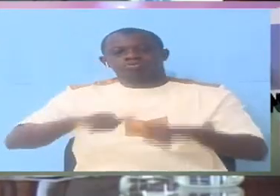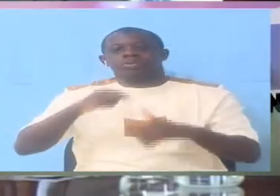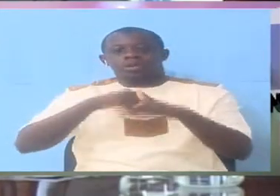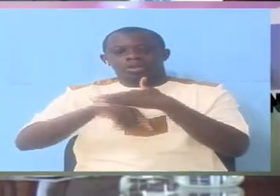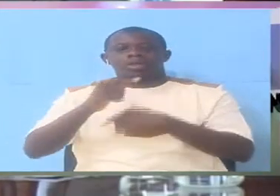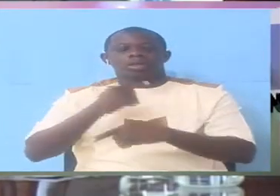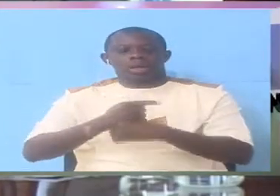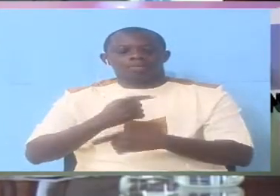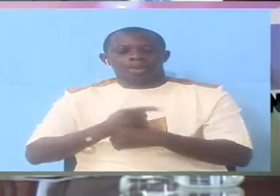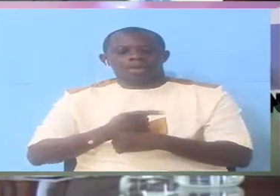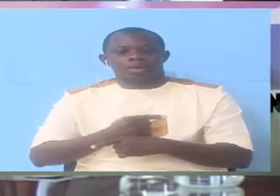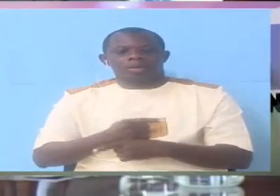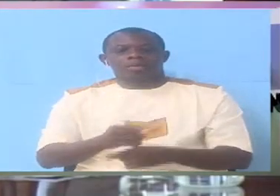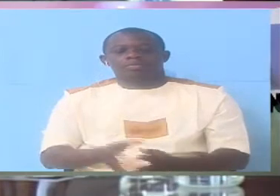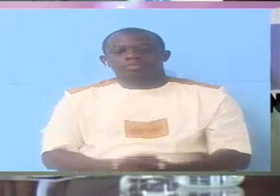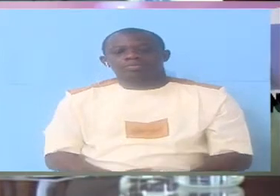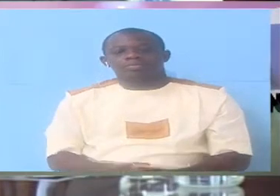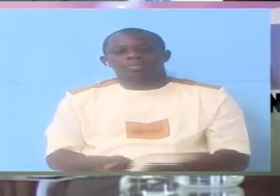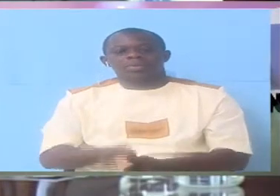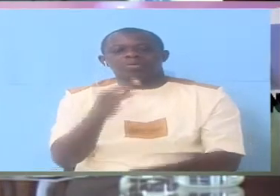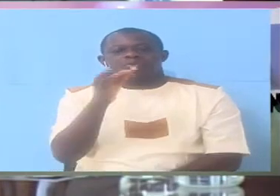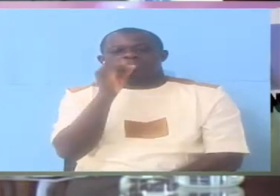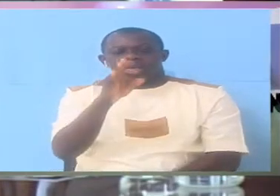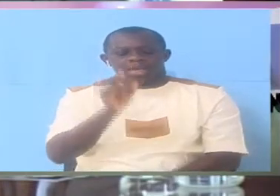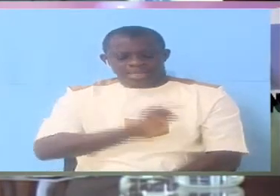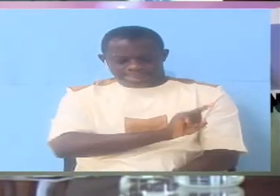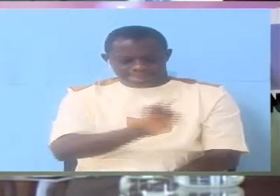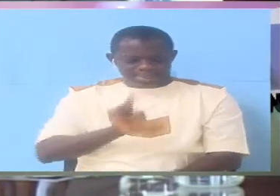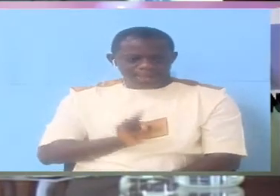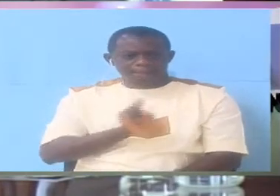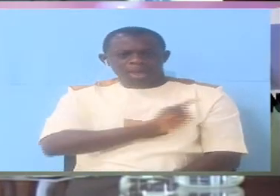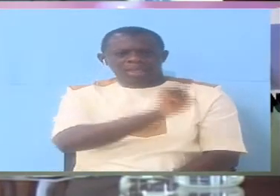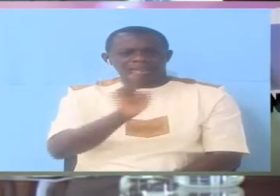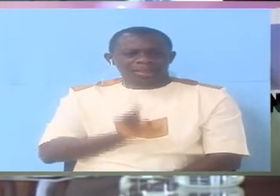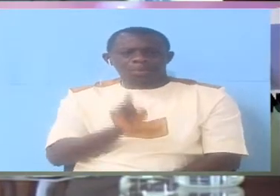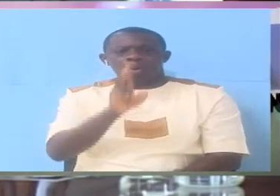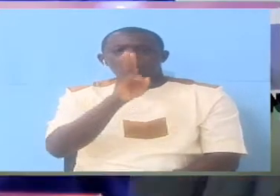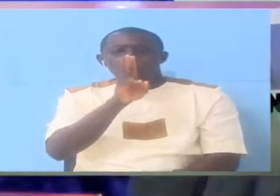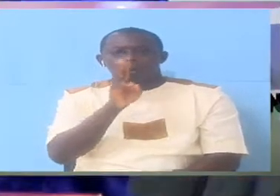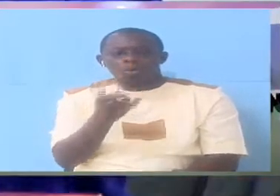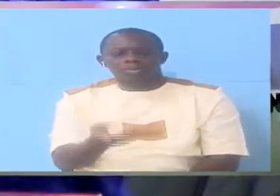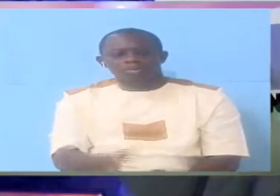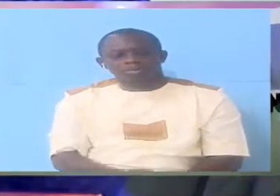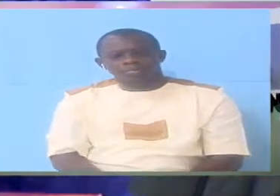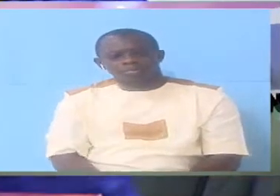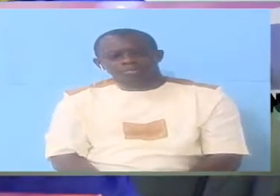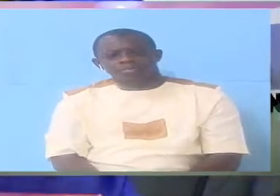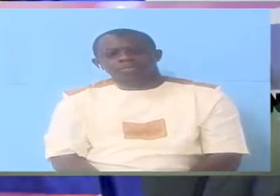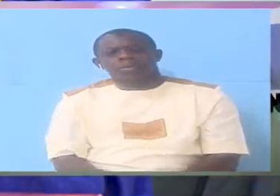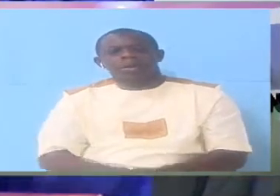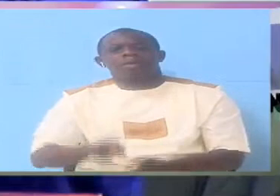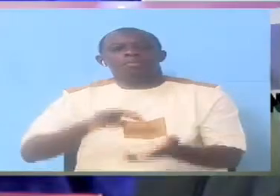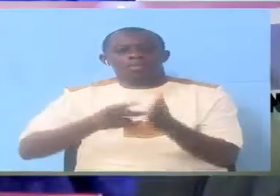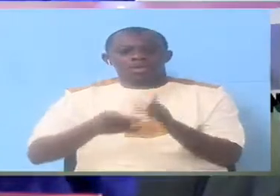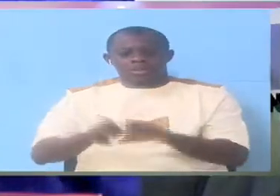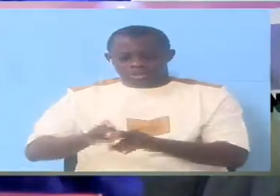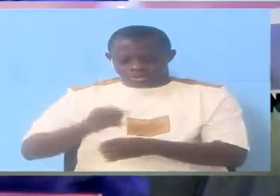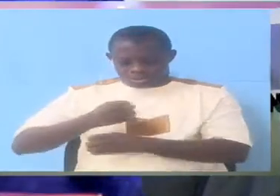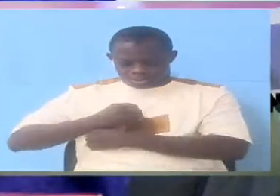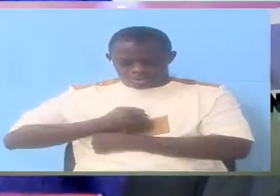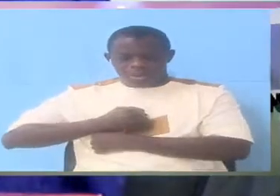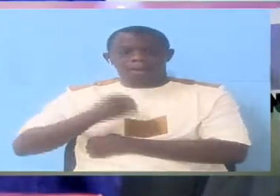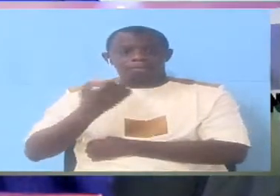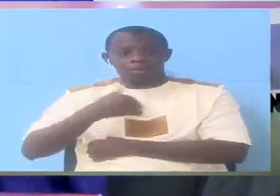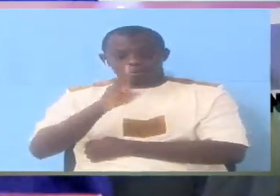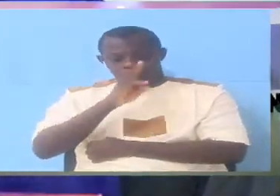Being mentioned by them who? security mel bigi because ila kuma kanu